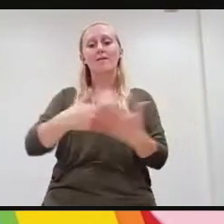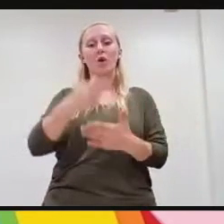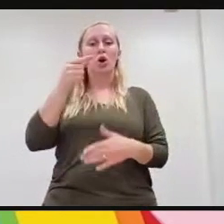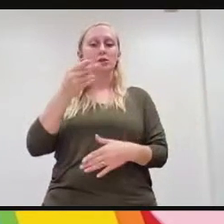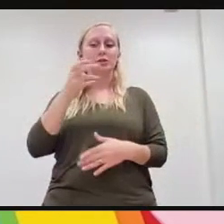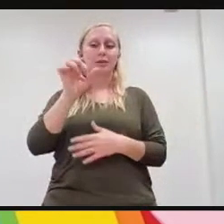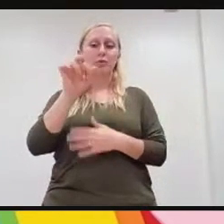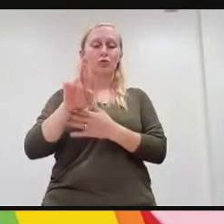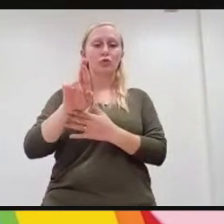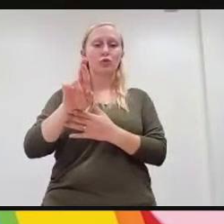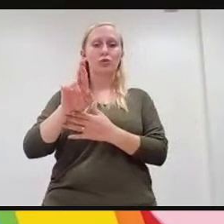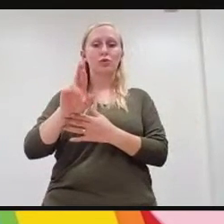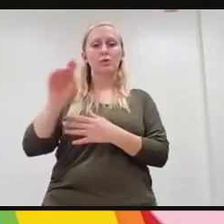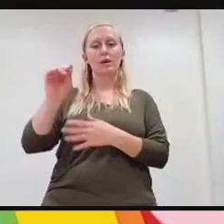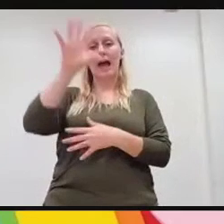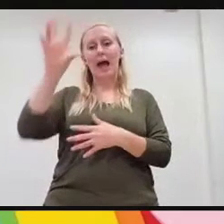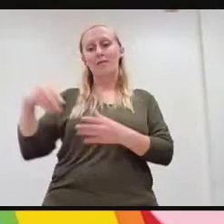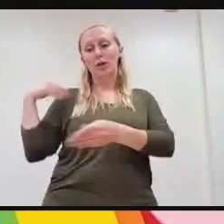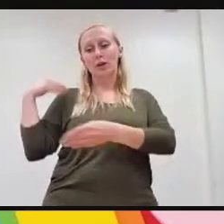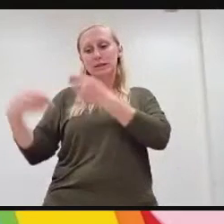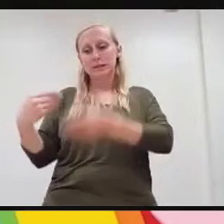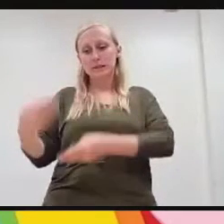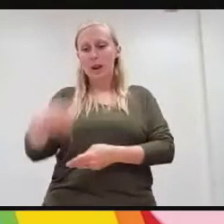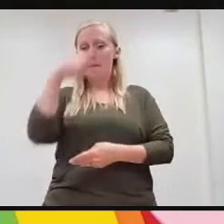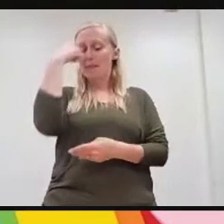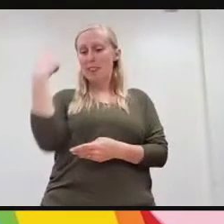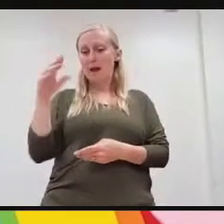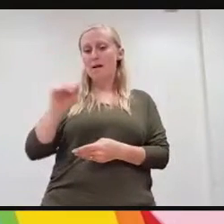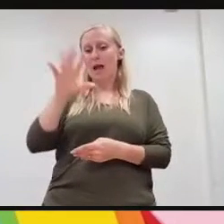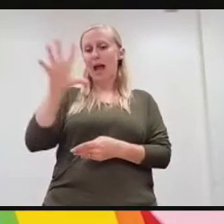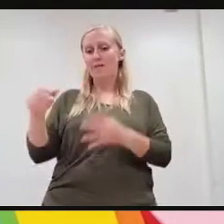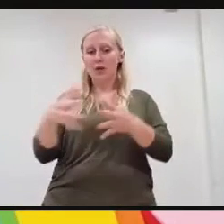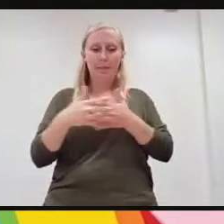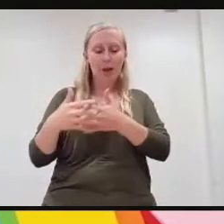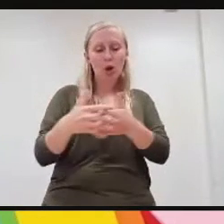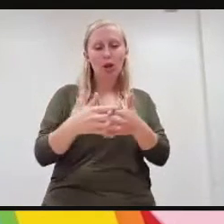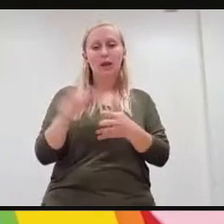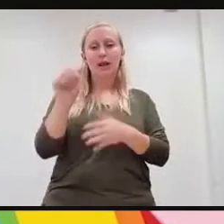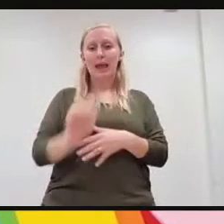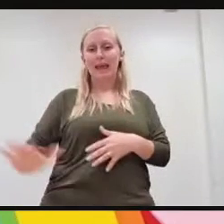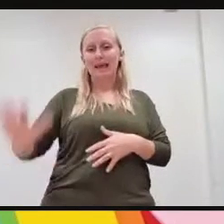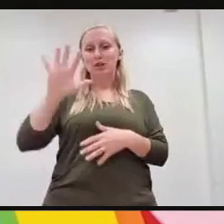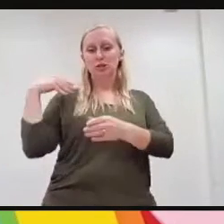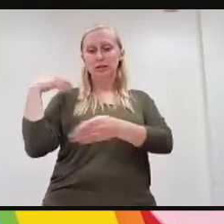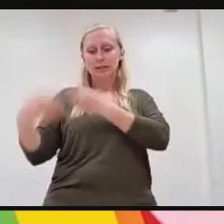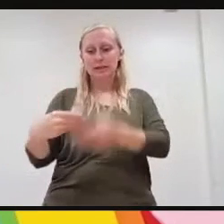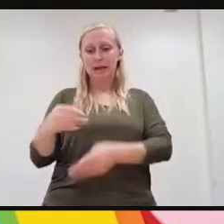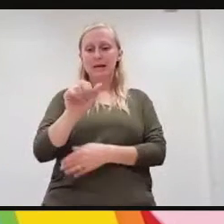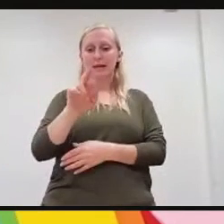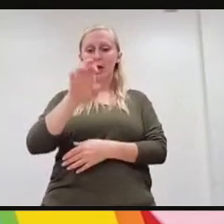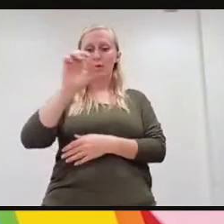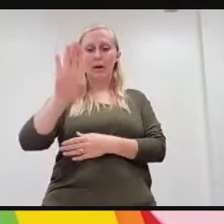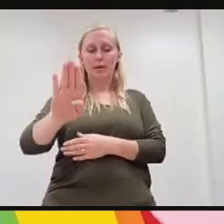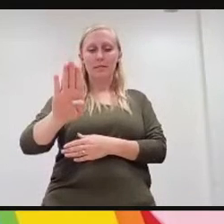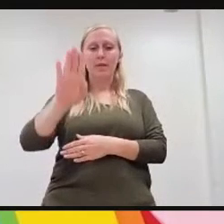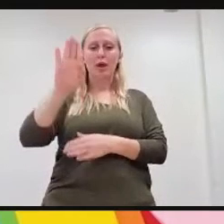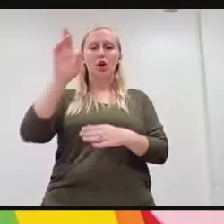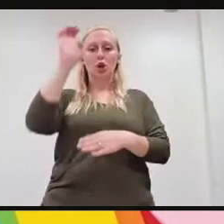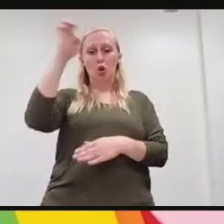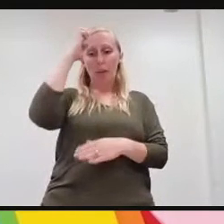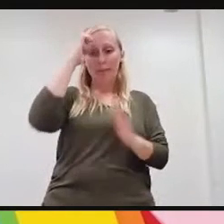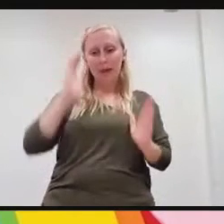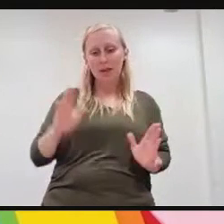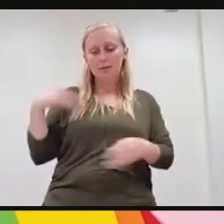genders, people of African descent, Black, African American, Asian descent, Arab descent, European